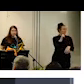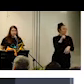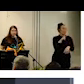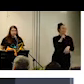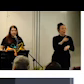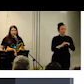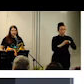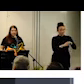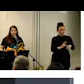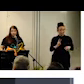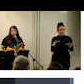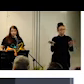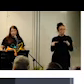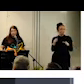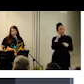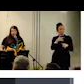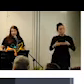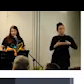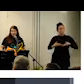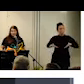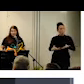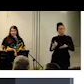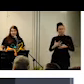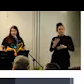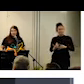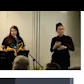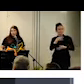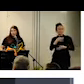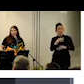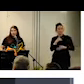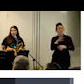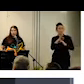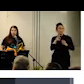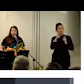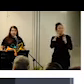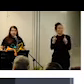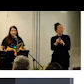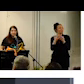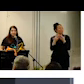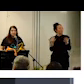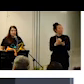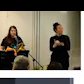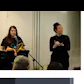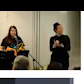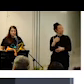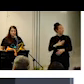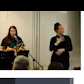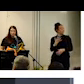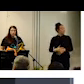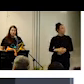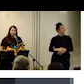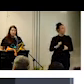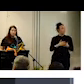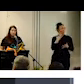with a risk factor, they actually don't produce as many calls. And this is actually very similar to a lot of first instances that parents